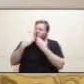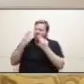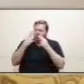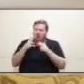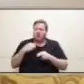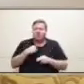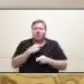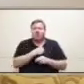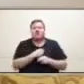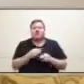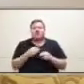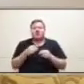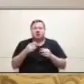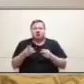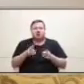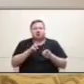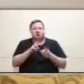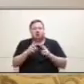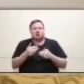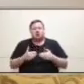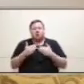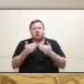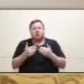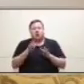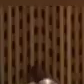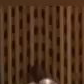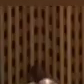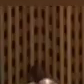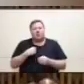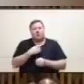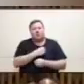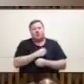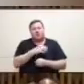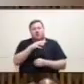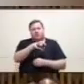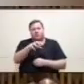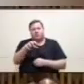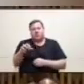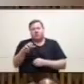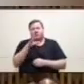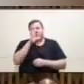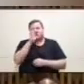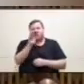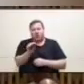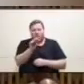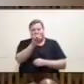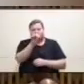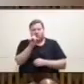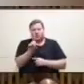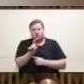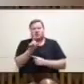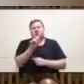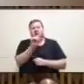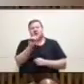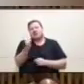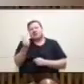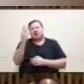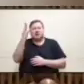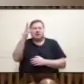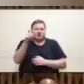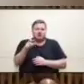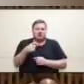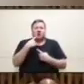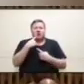going to change the approach now. I'm going to allow the members from the province to ask the questions, and then I will give the speaker to